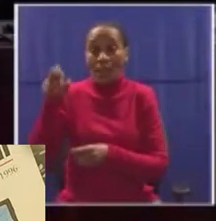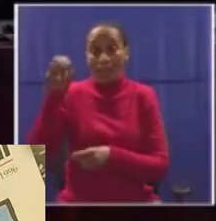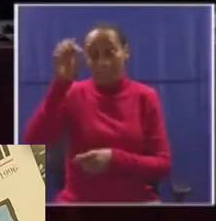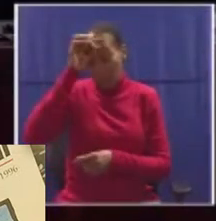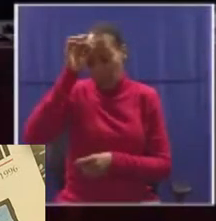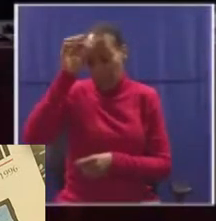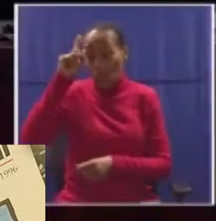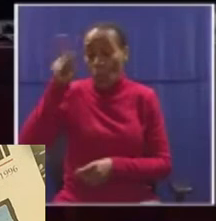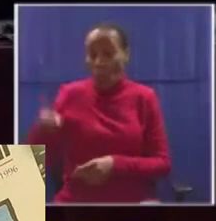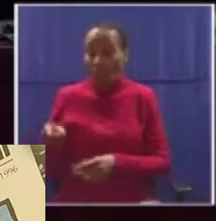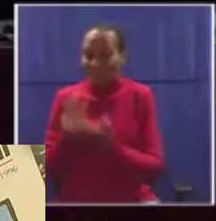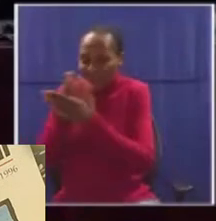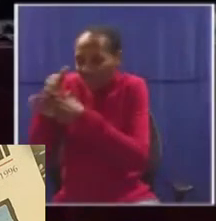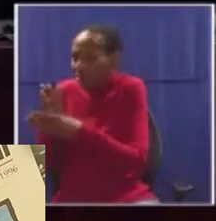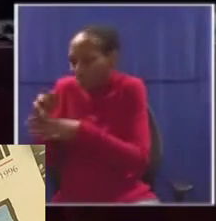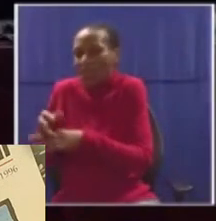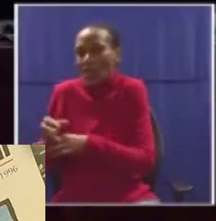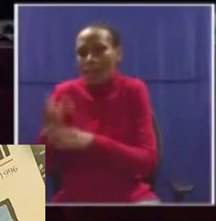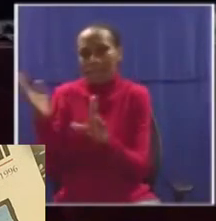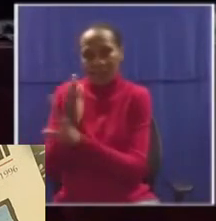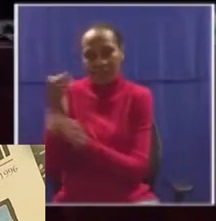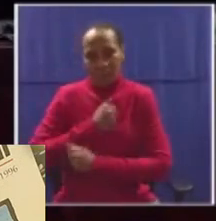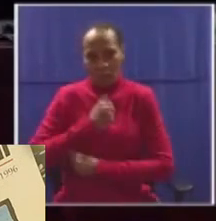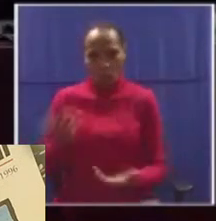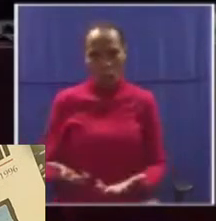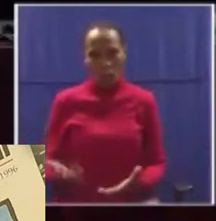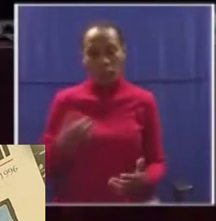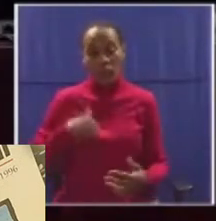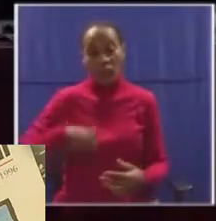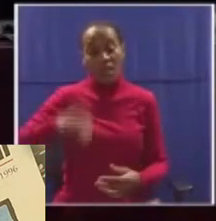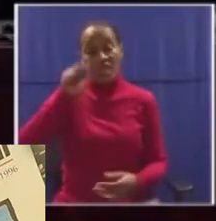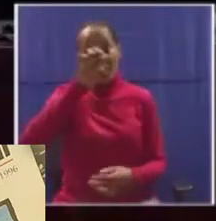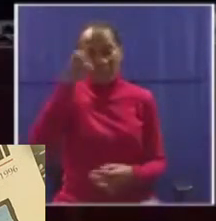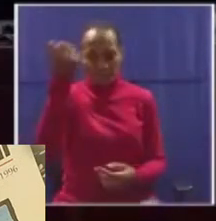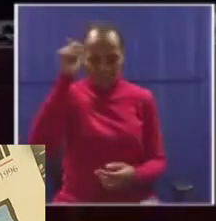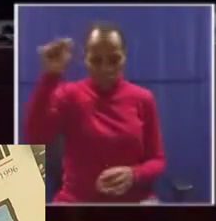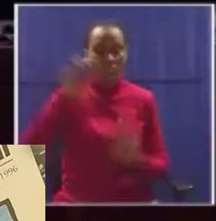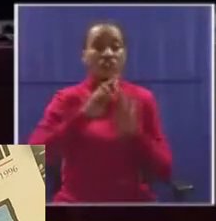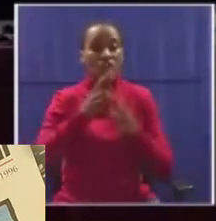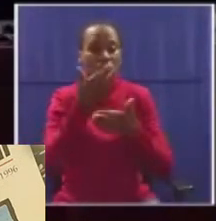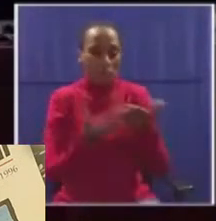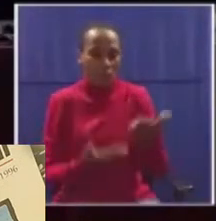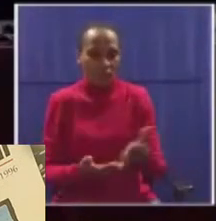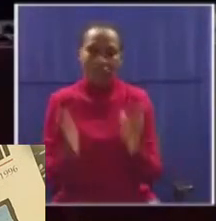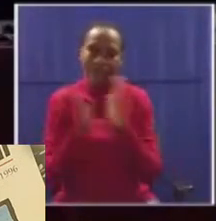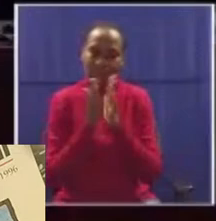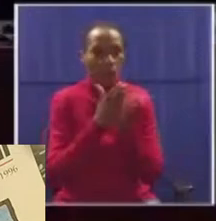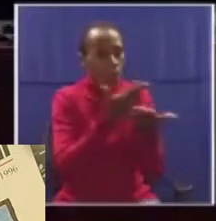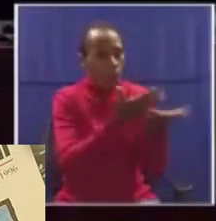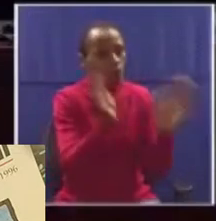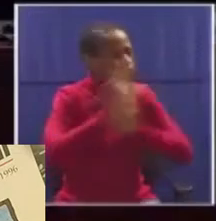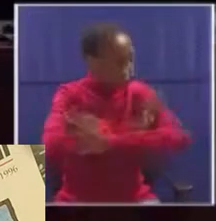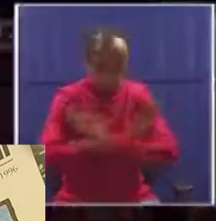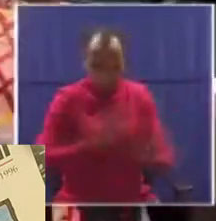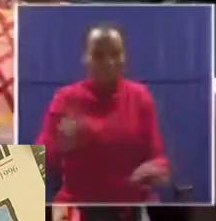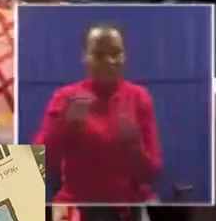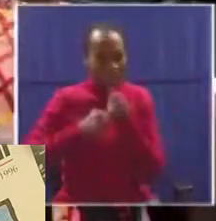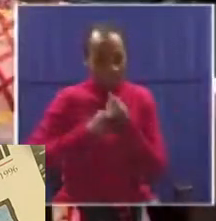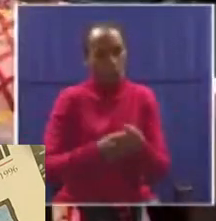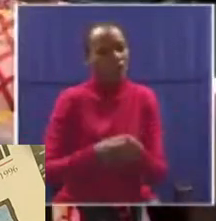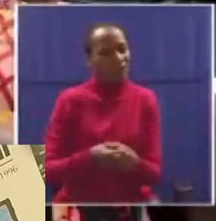therefore the eff rejects this report and pleased with us how to not Grant the saps these Powers I thank you thank